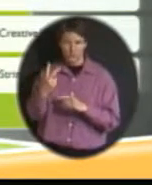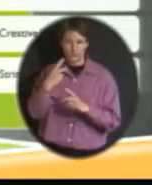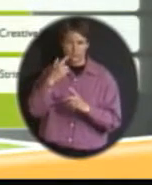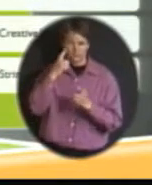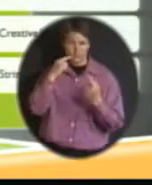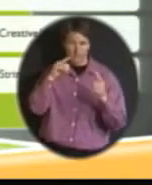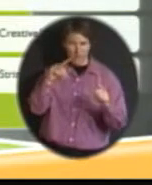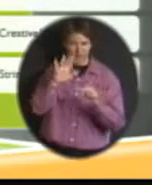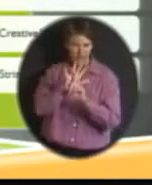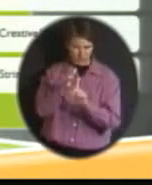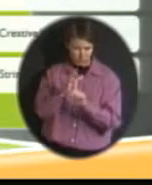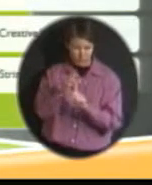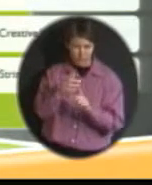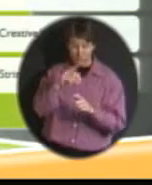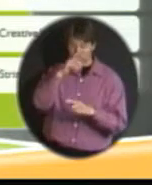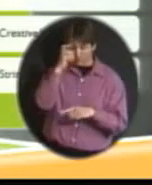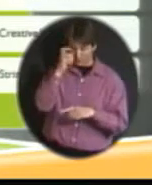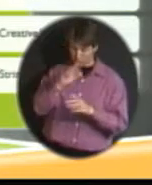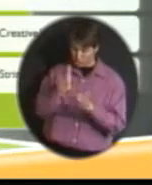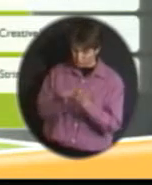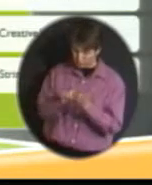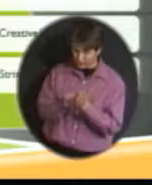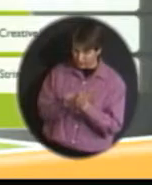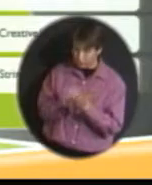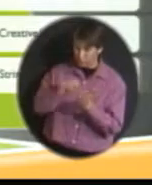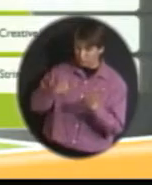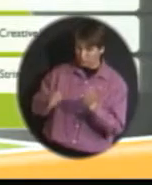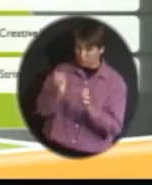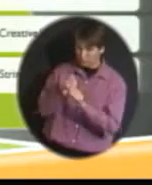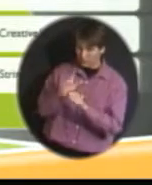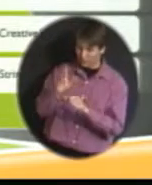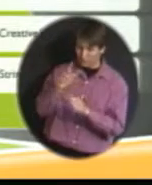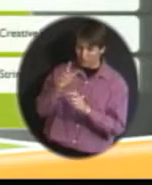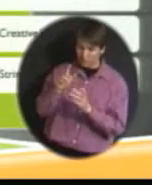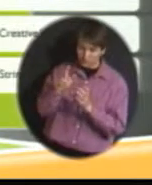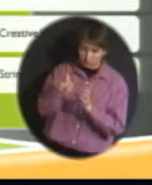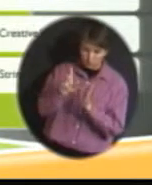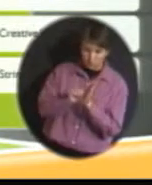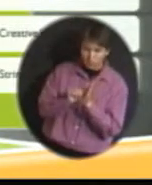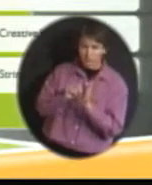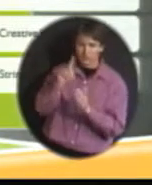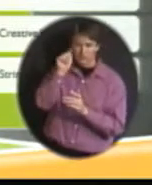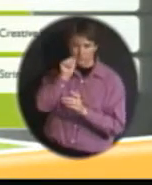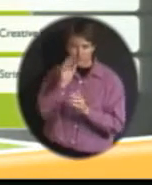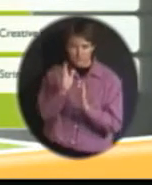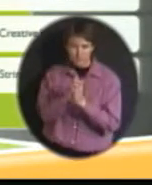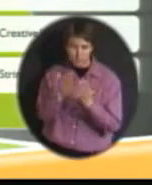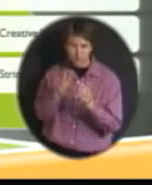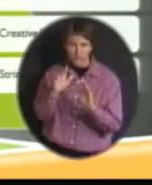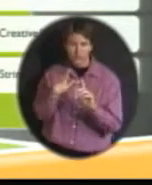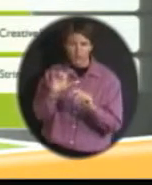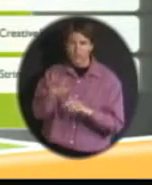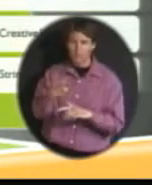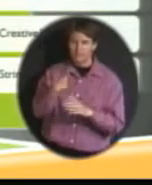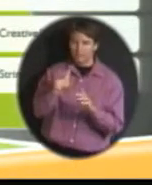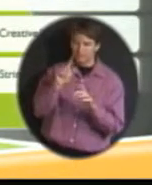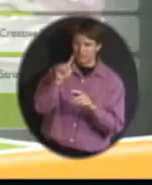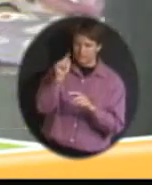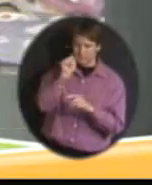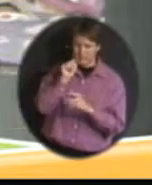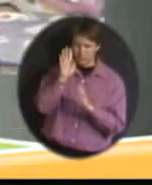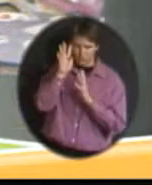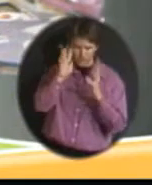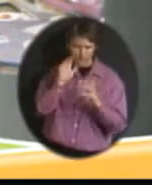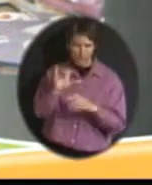Summer Newspaper, where students can create their own newspaper, Teen Book Club, Teen Creative Writing Club, and String Orchestra.